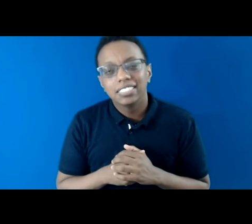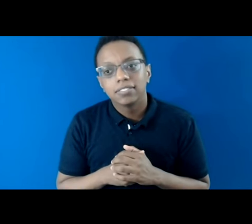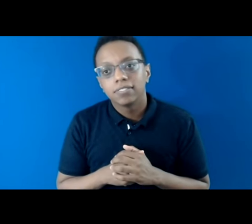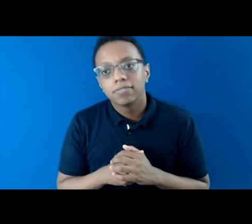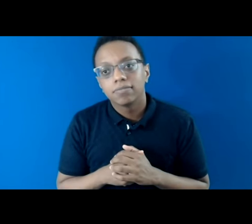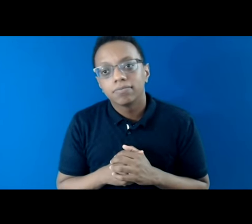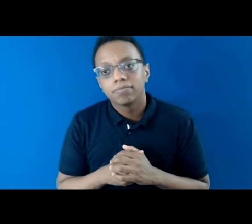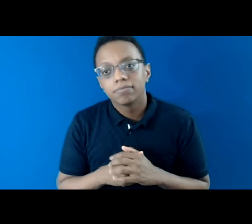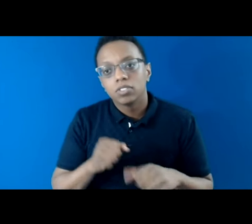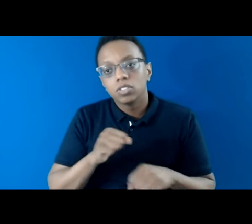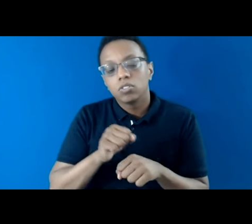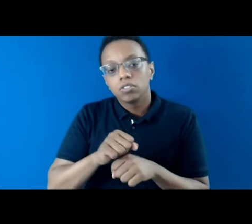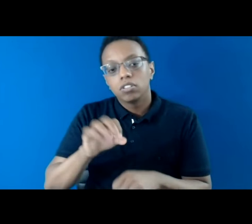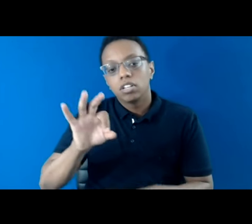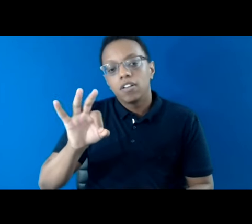The work of